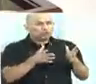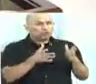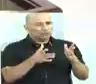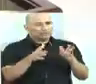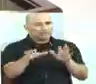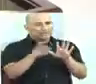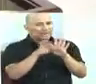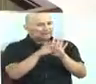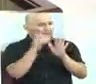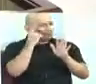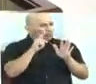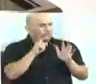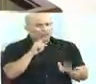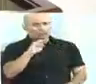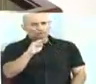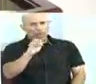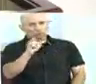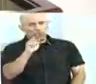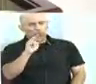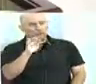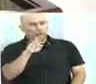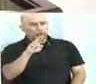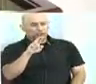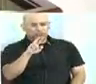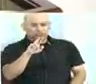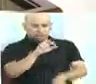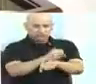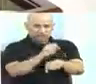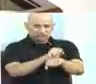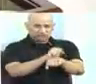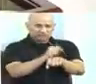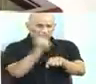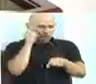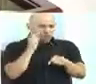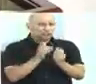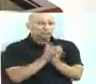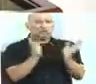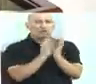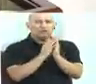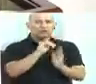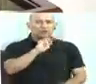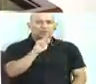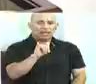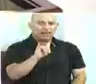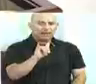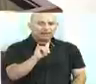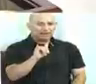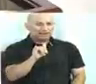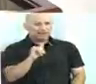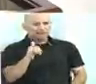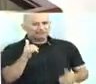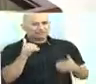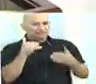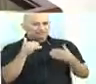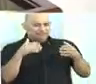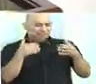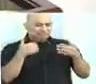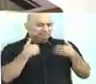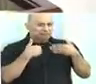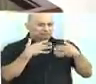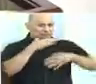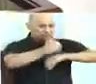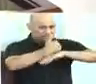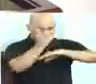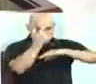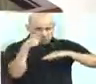for the moderator's position for our denomination at General Conference in July. Our lay delegates have so graciously put that together